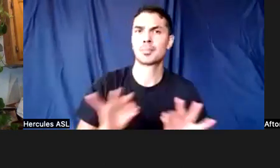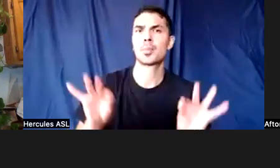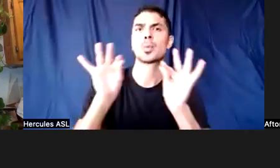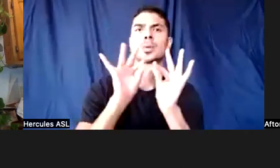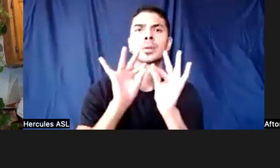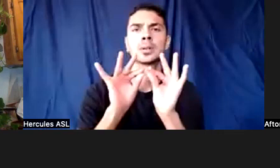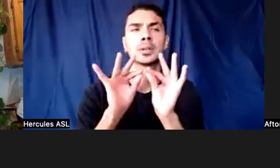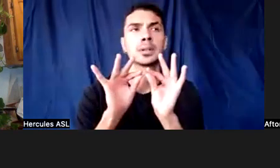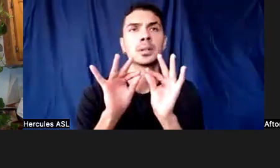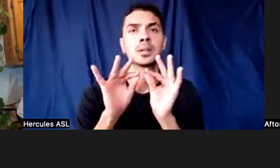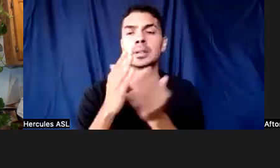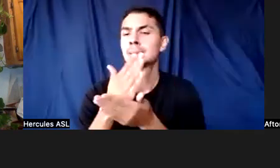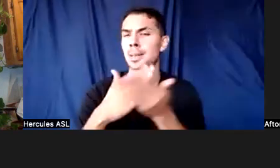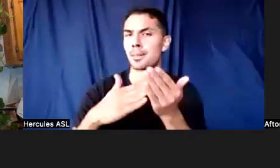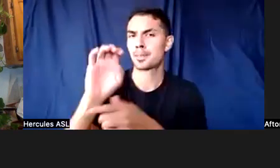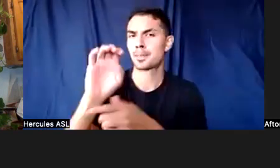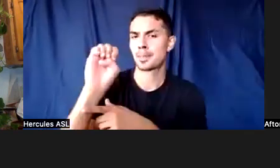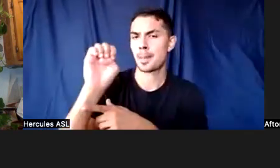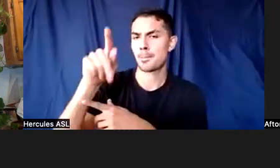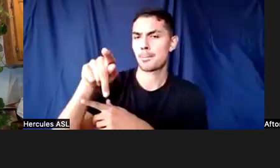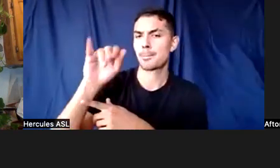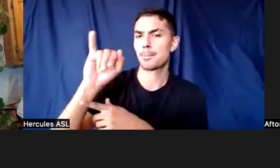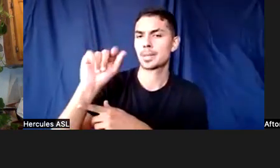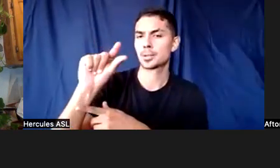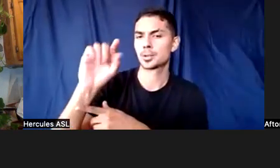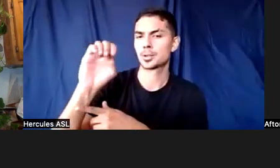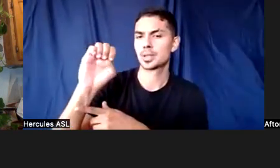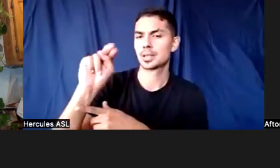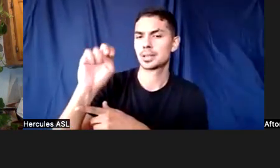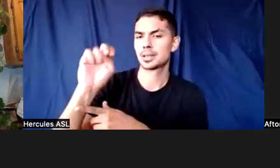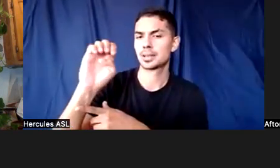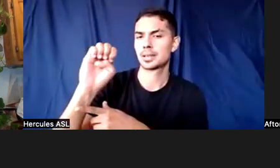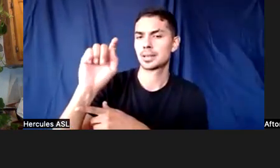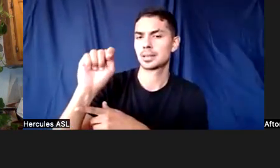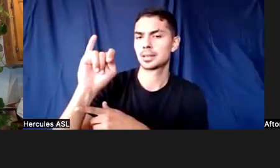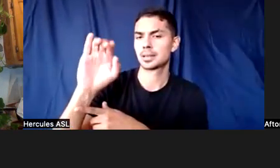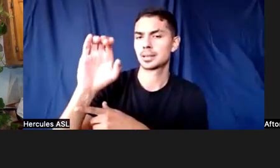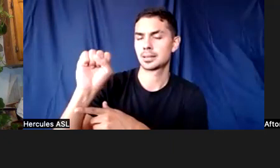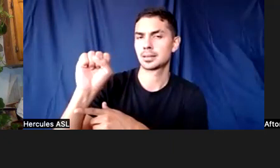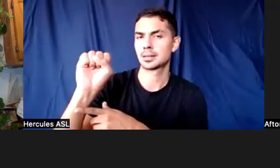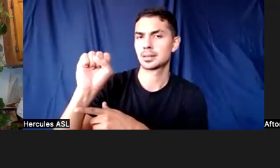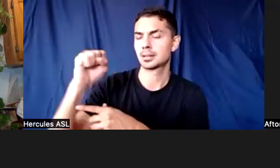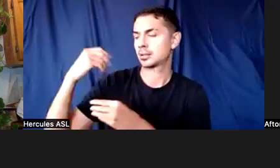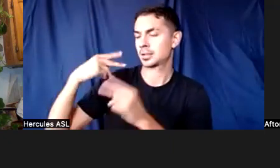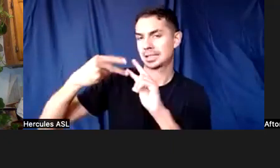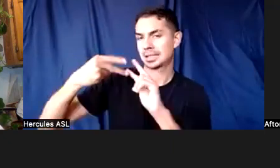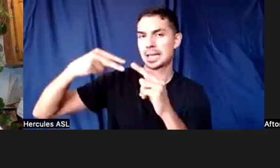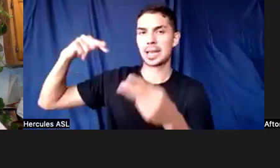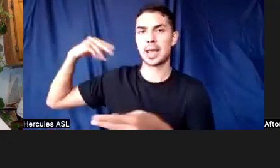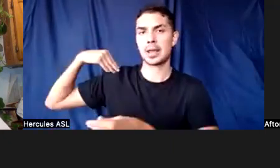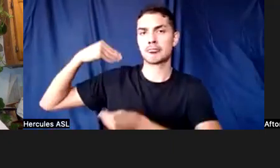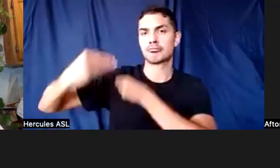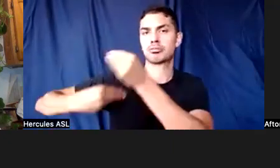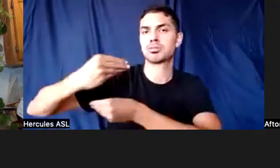there's some epigenetics involved here. There is, you know, our beliefs and values are that our ancestors